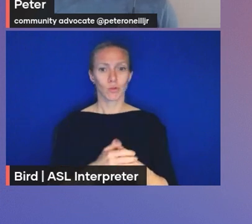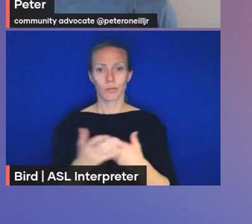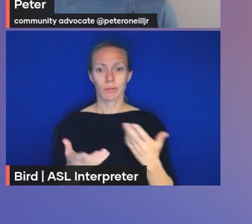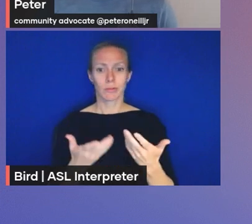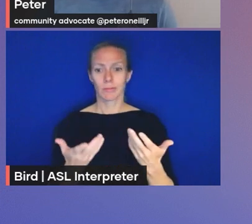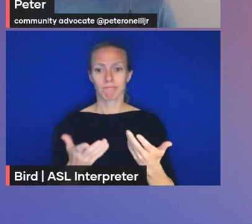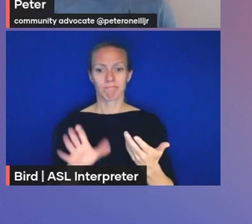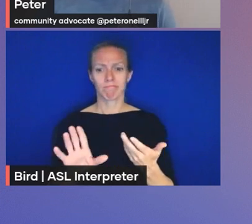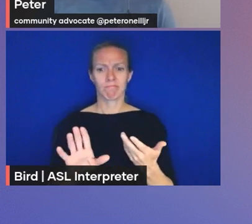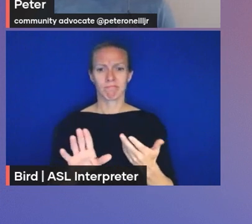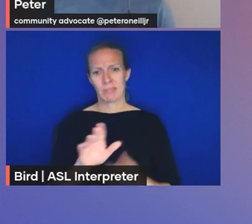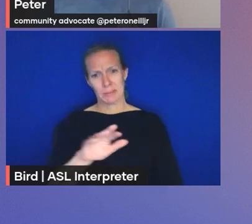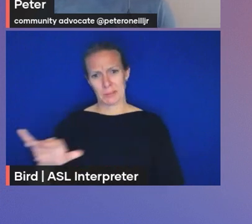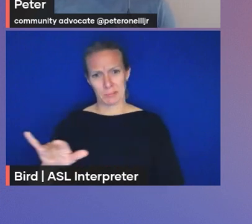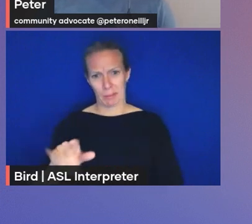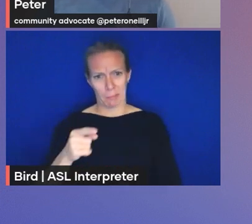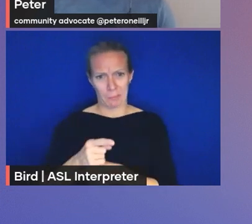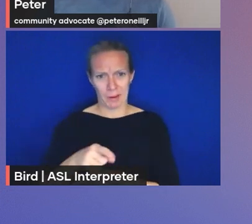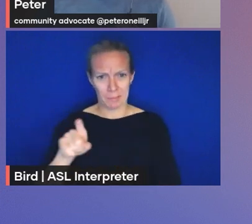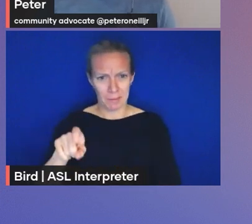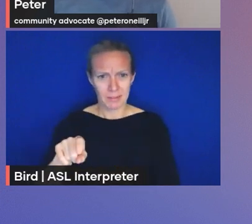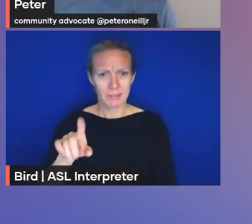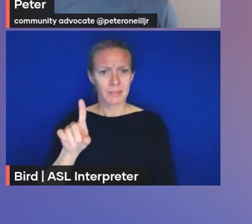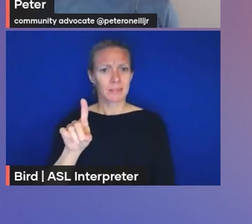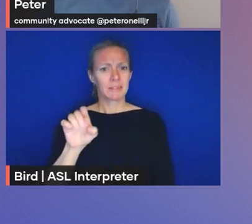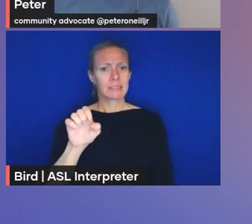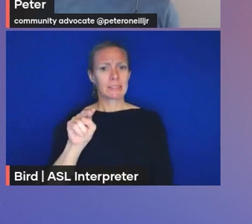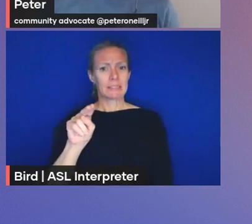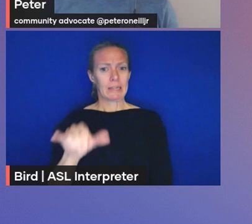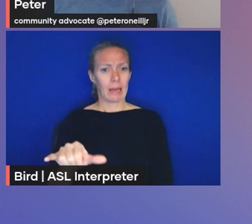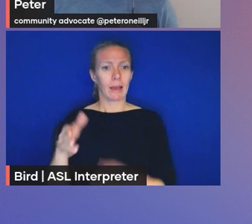right, public ingress,